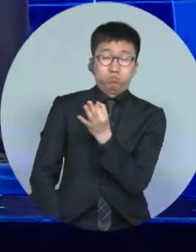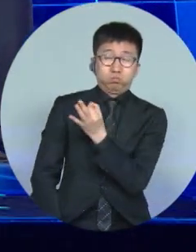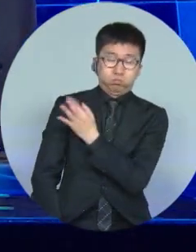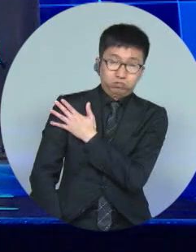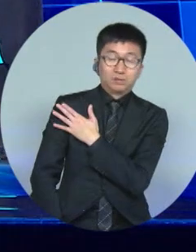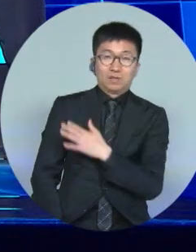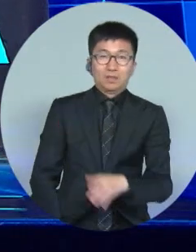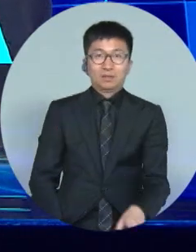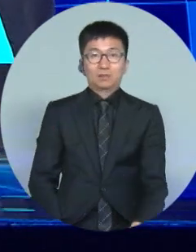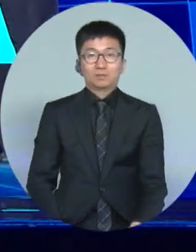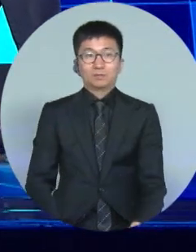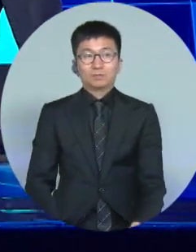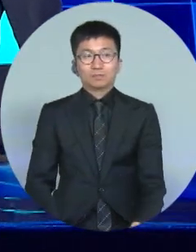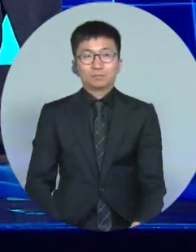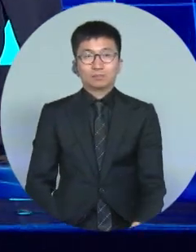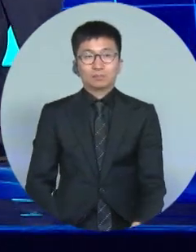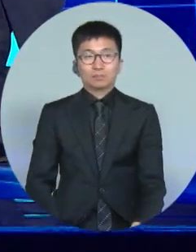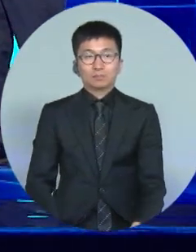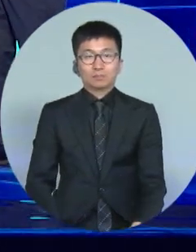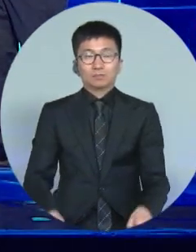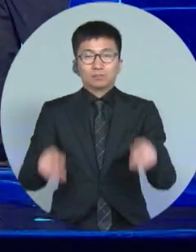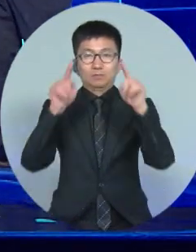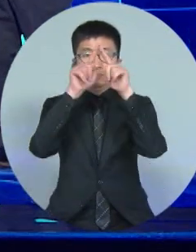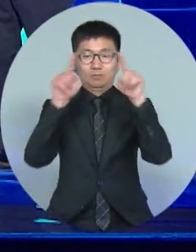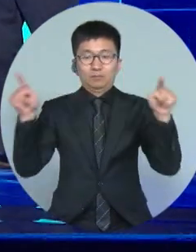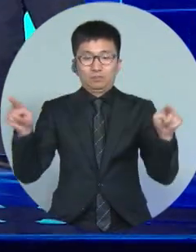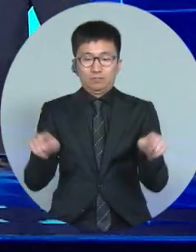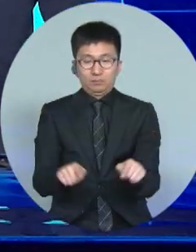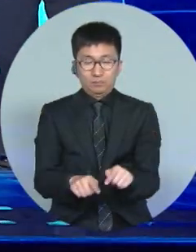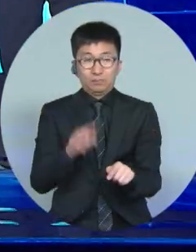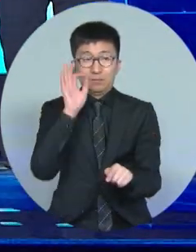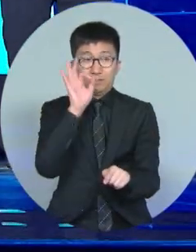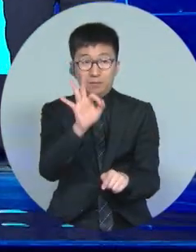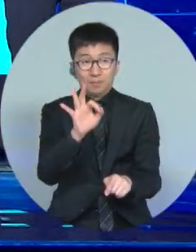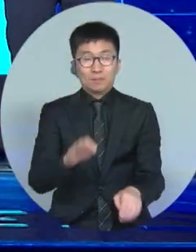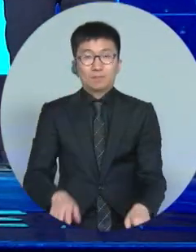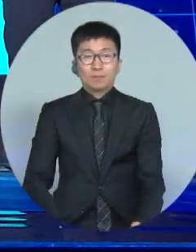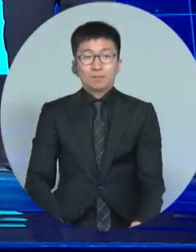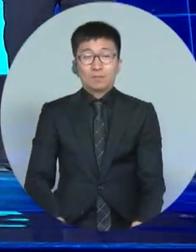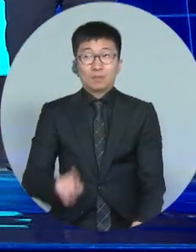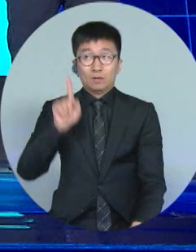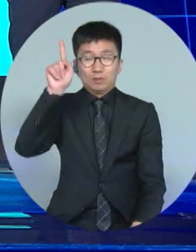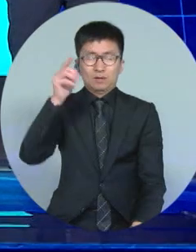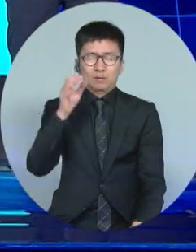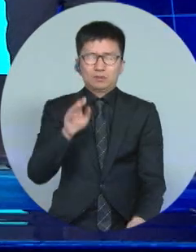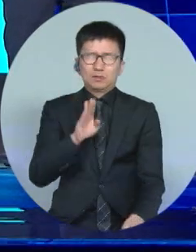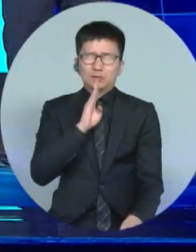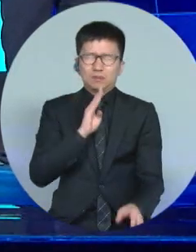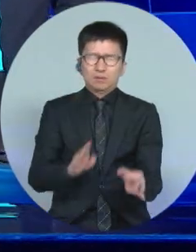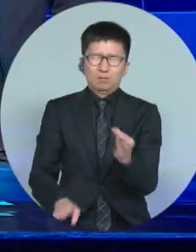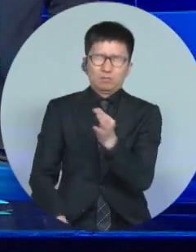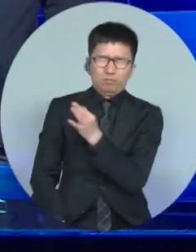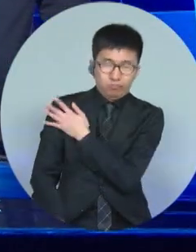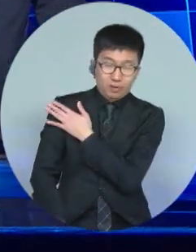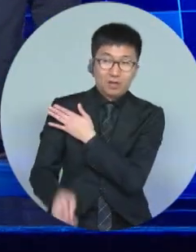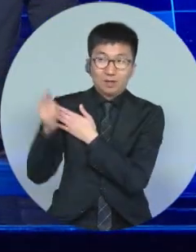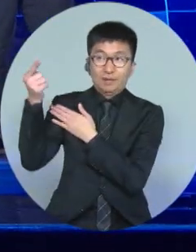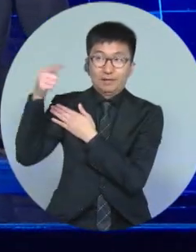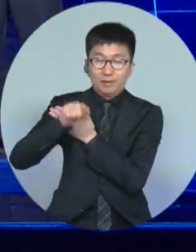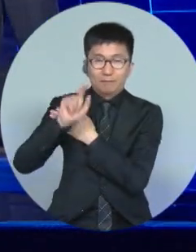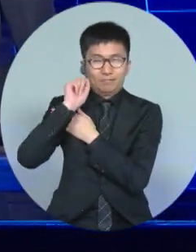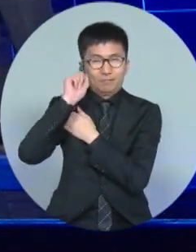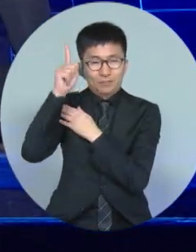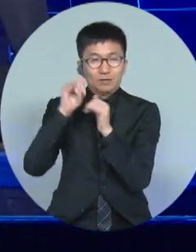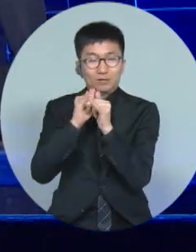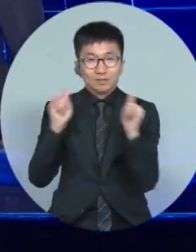rents, forms of property. Below them, an elite of multimillionaires, mainly earning from